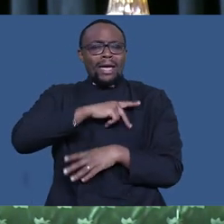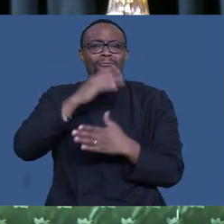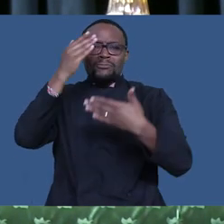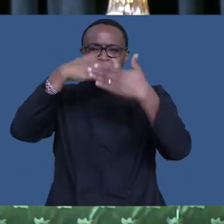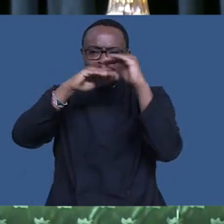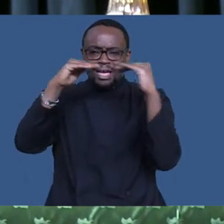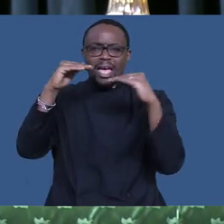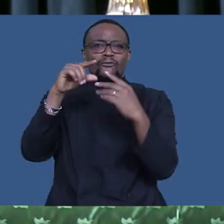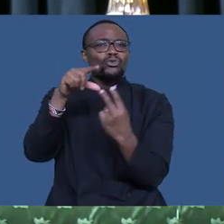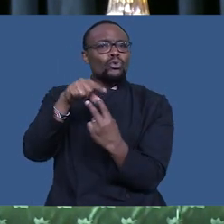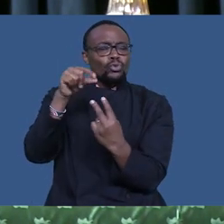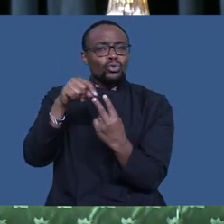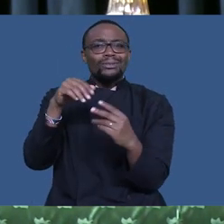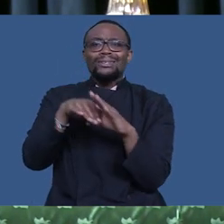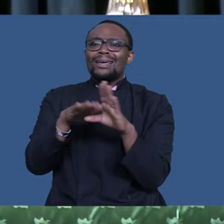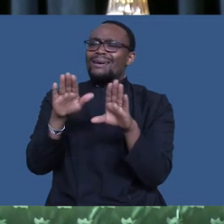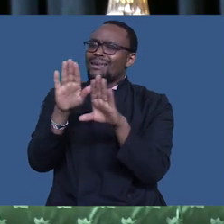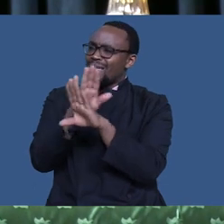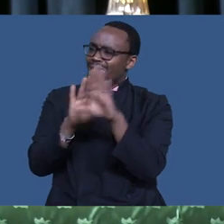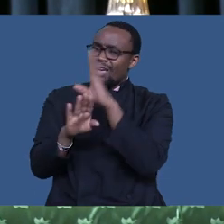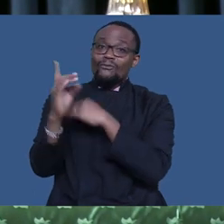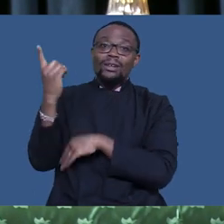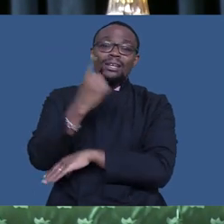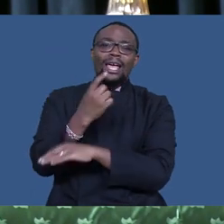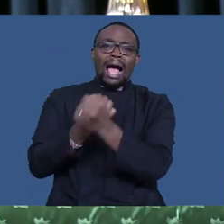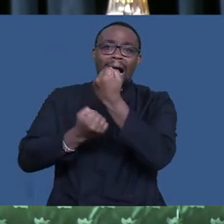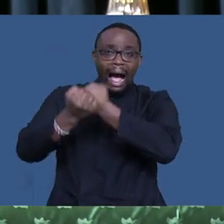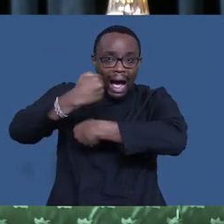choices into everyday practice.